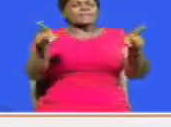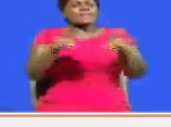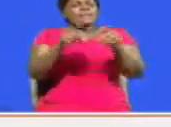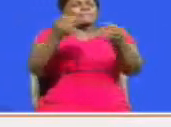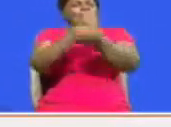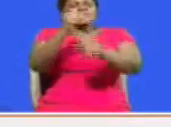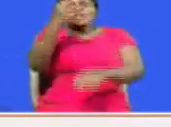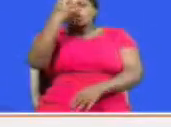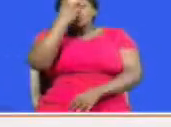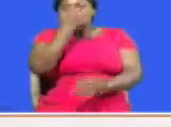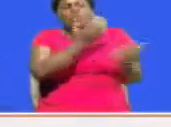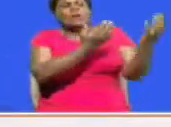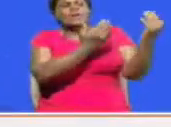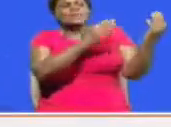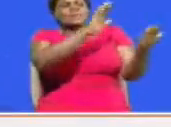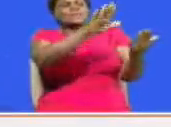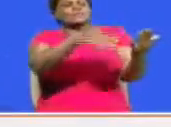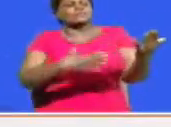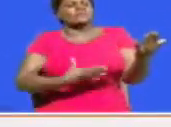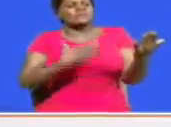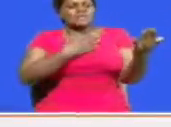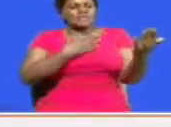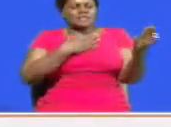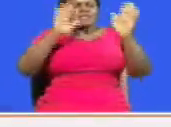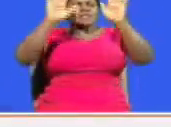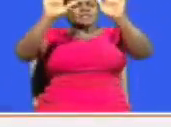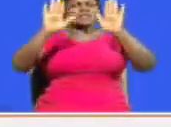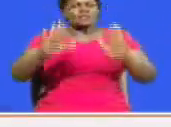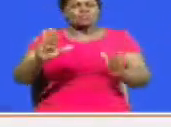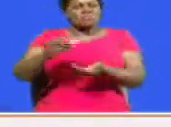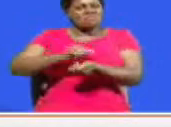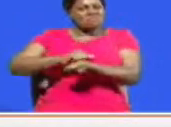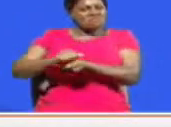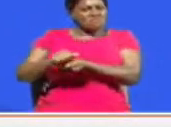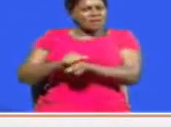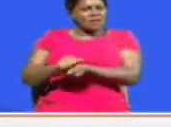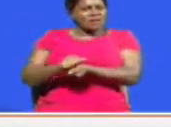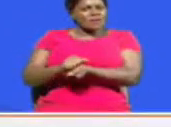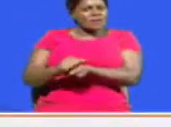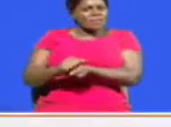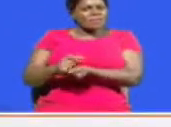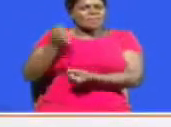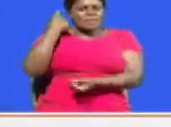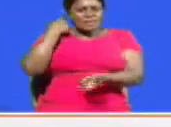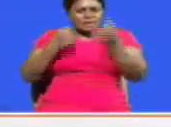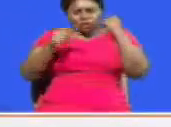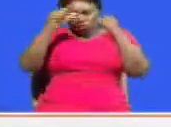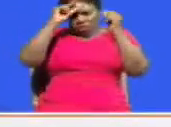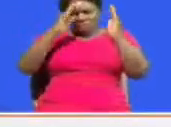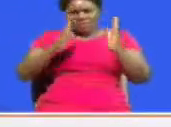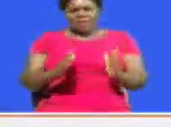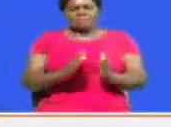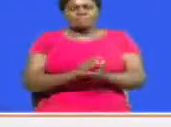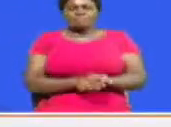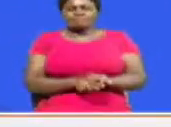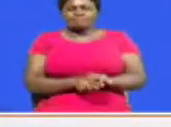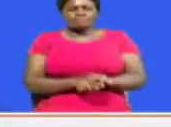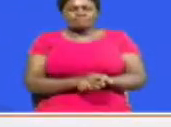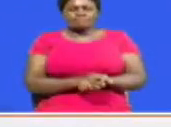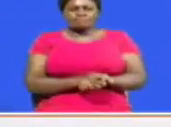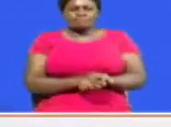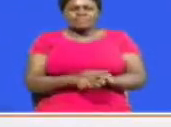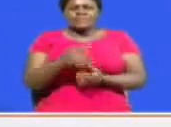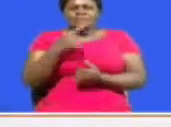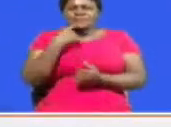President William Ruto is set to visit the lakeside city on Friday. His Kiricho counterpart Dr. Eric Mutai